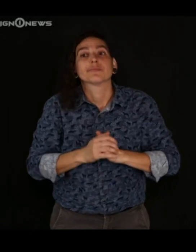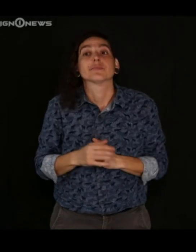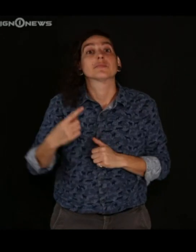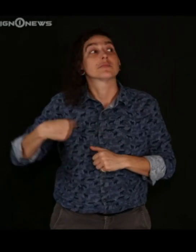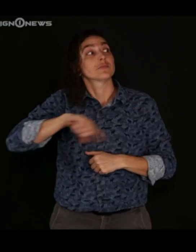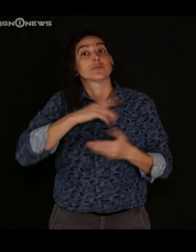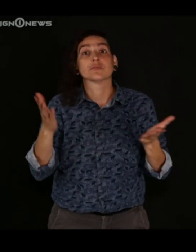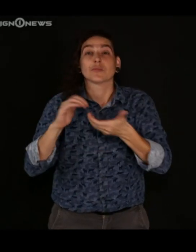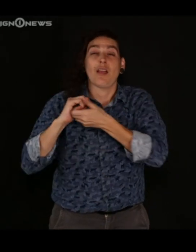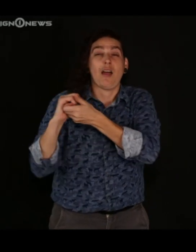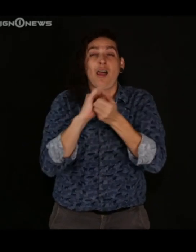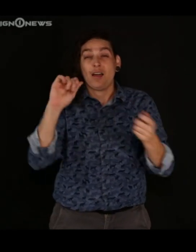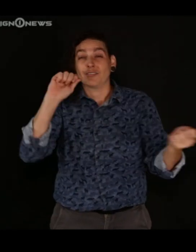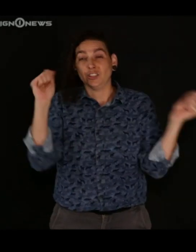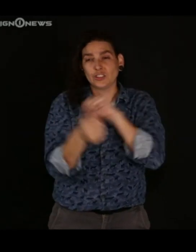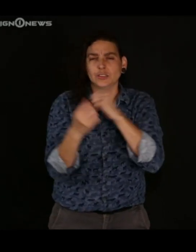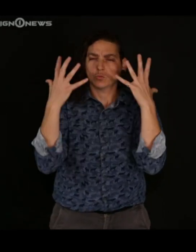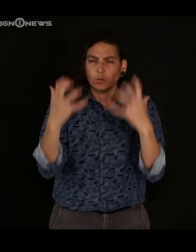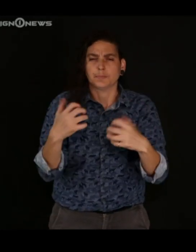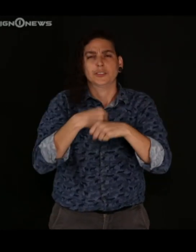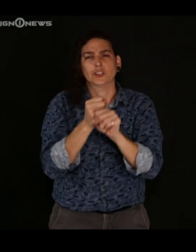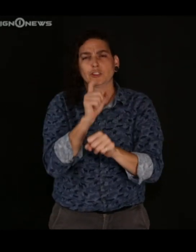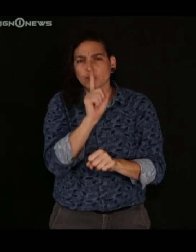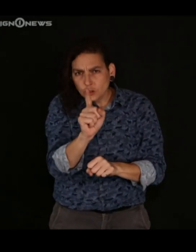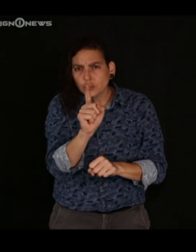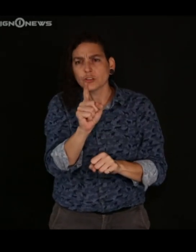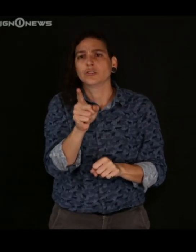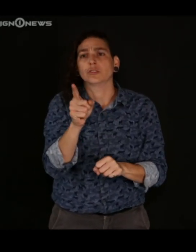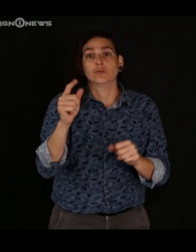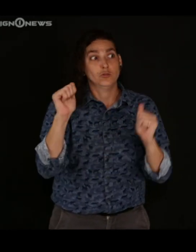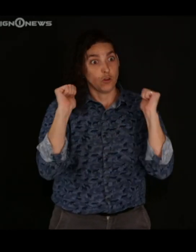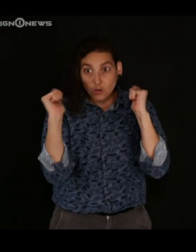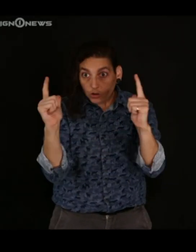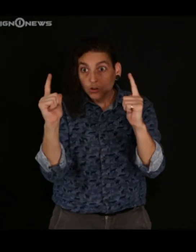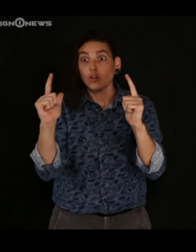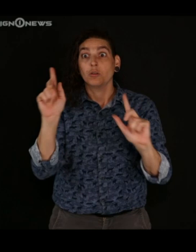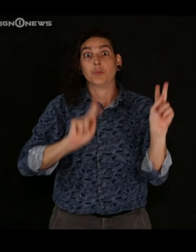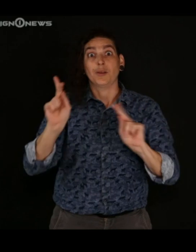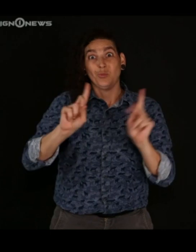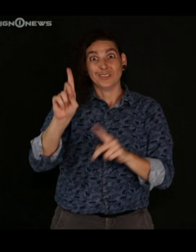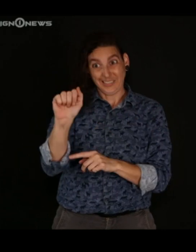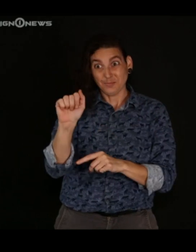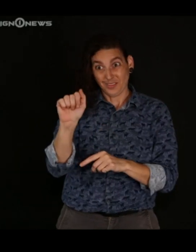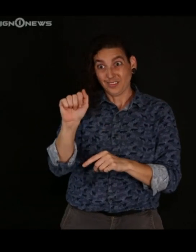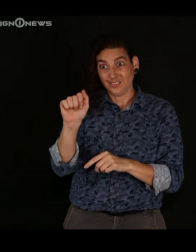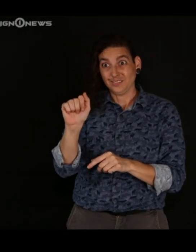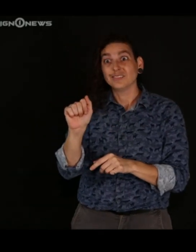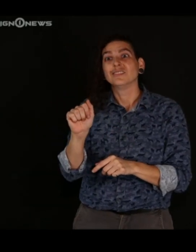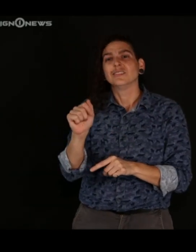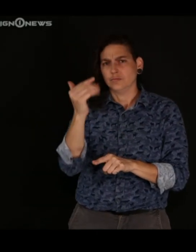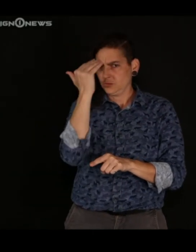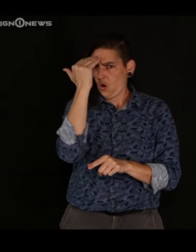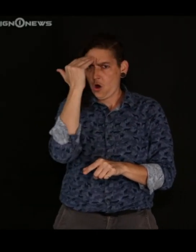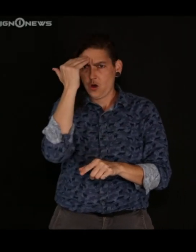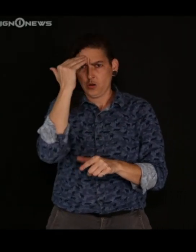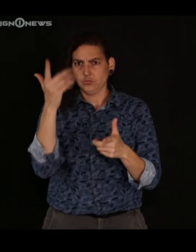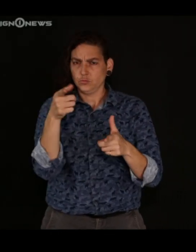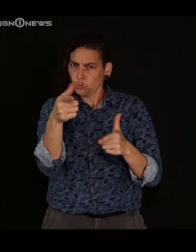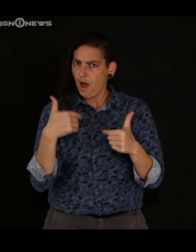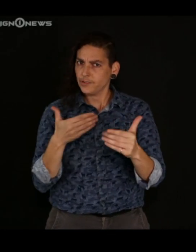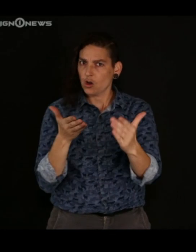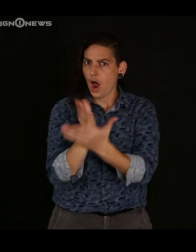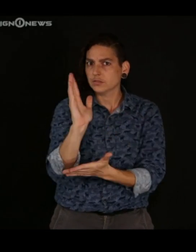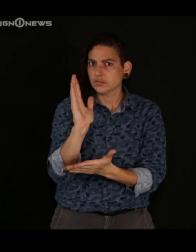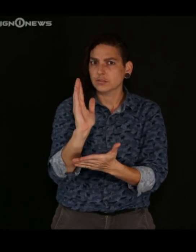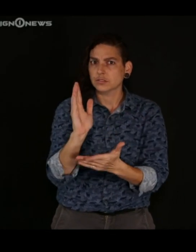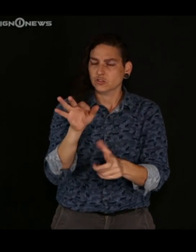at Uniting for Change want to make sure that all people with disabilities know that it